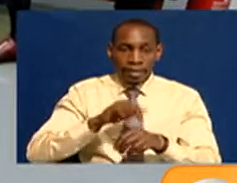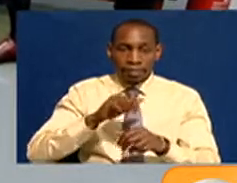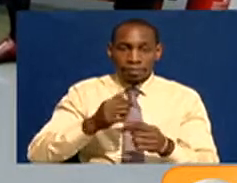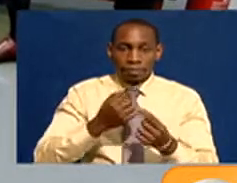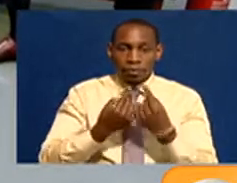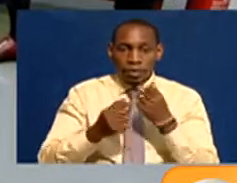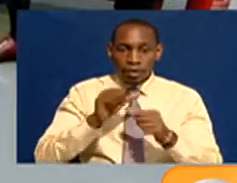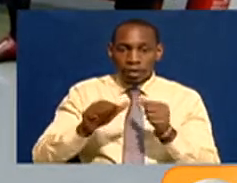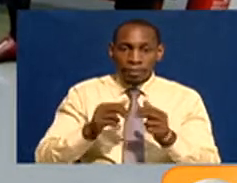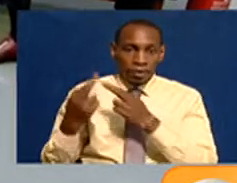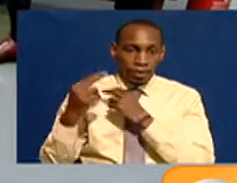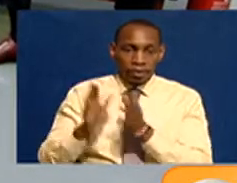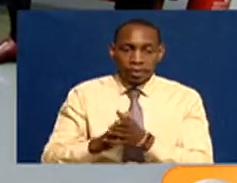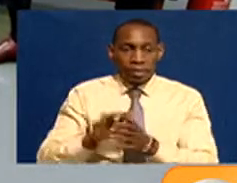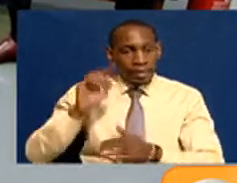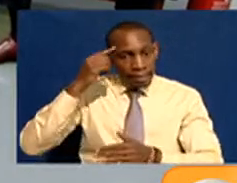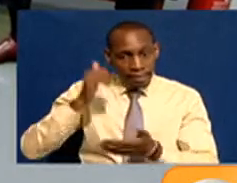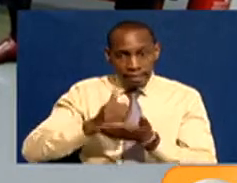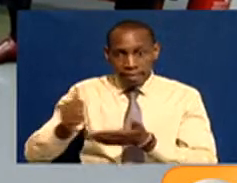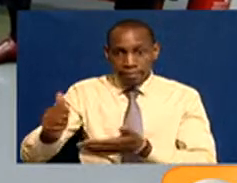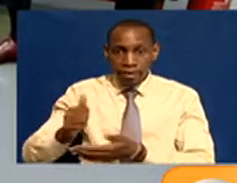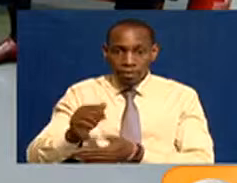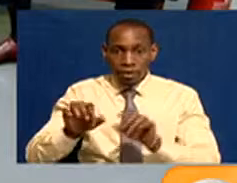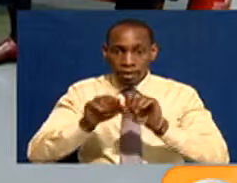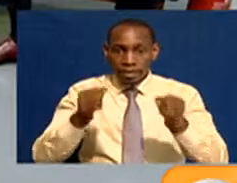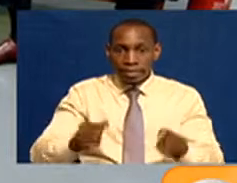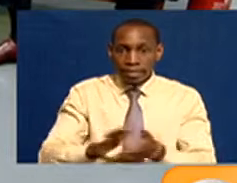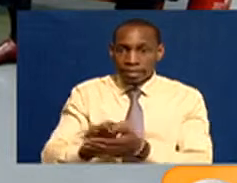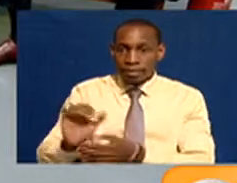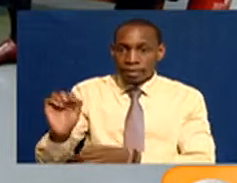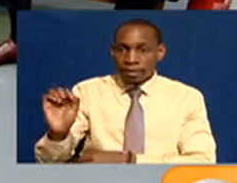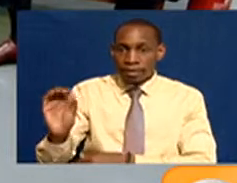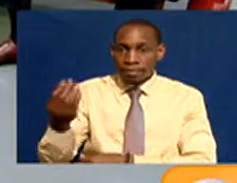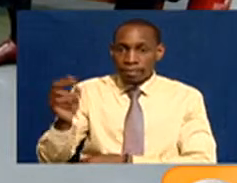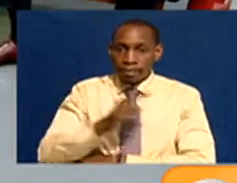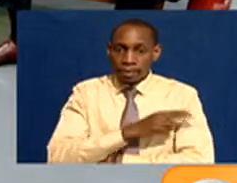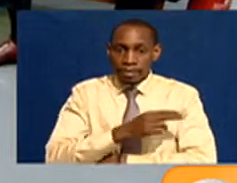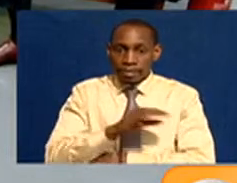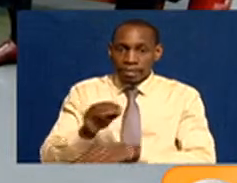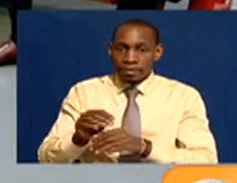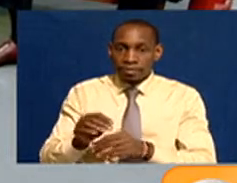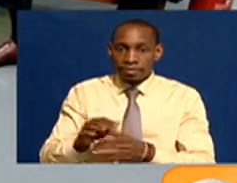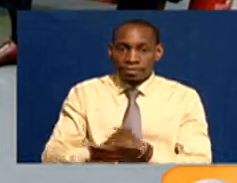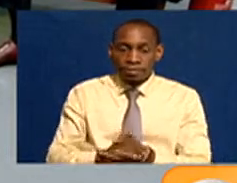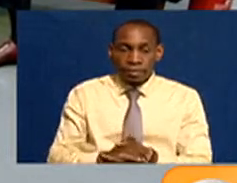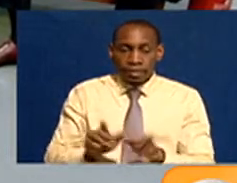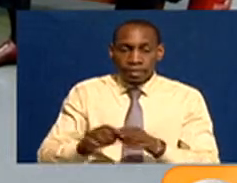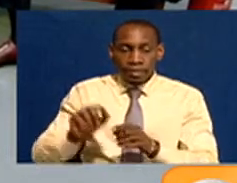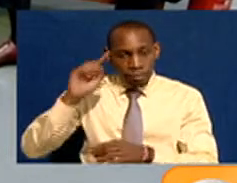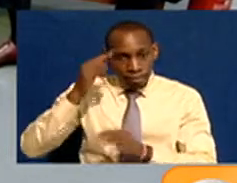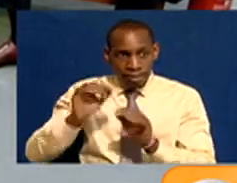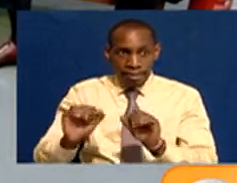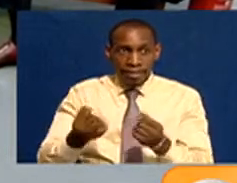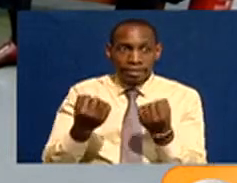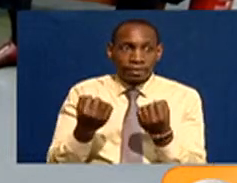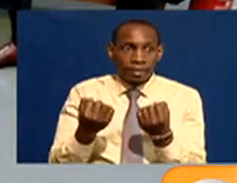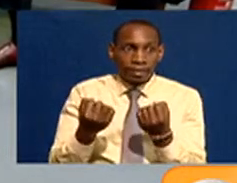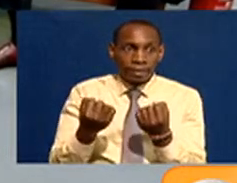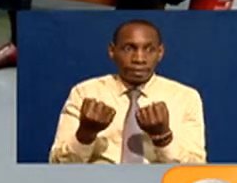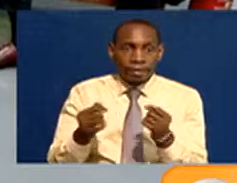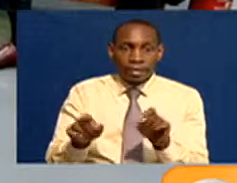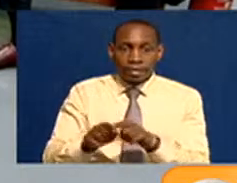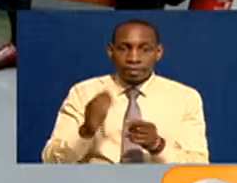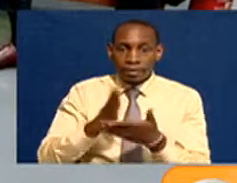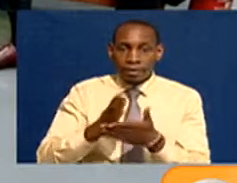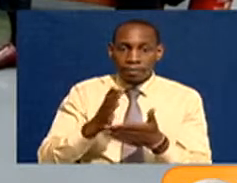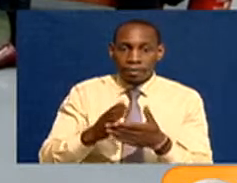I'm thinking of the referral system. Correct. The ambulances. Yeah. How they are going to move. Correct. You know? Yeah. You think about safety. Safety. And making sure that